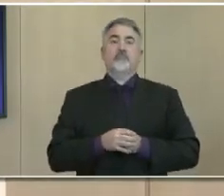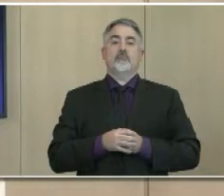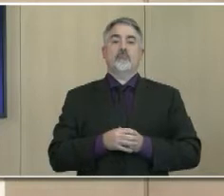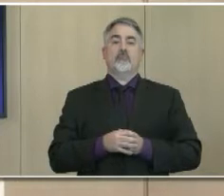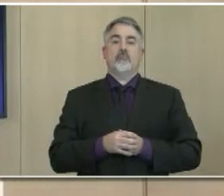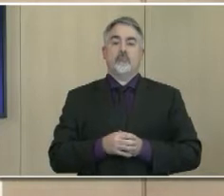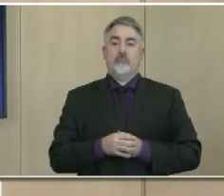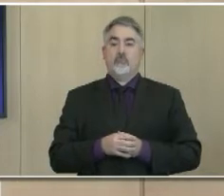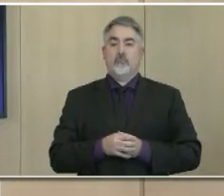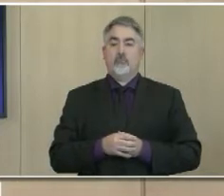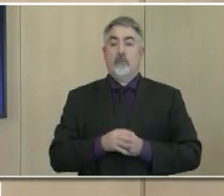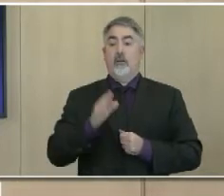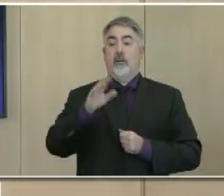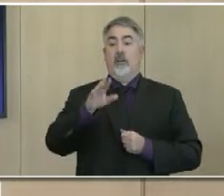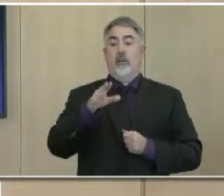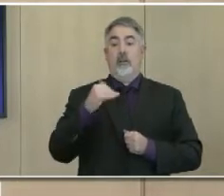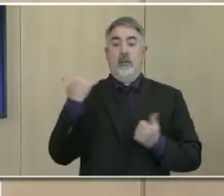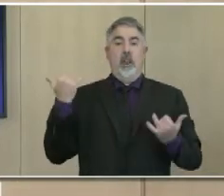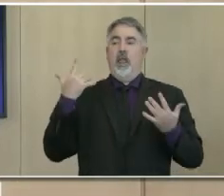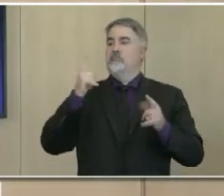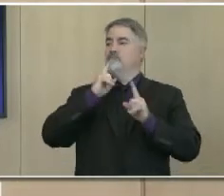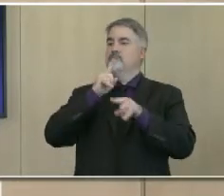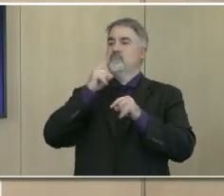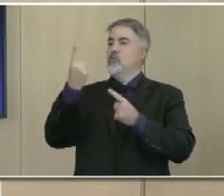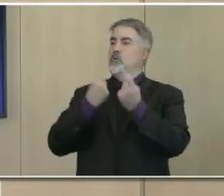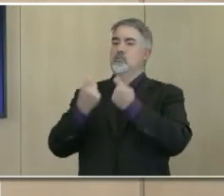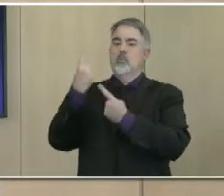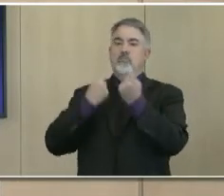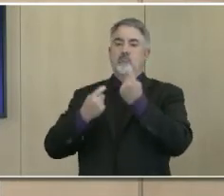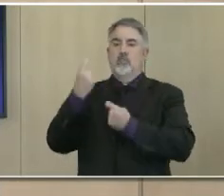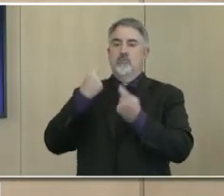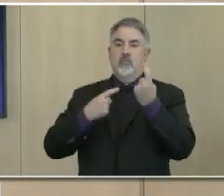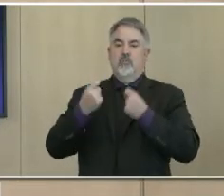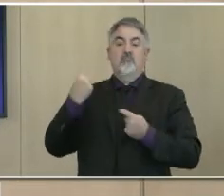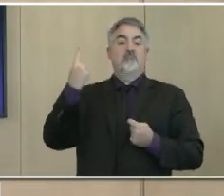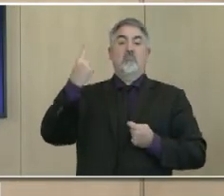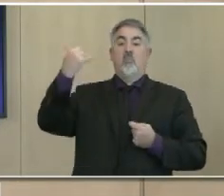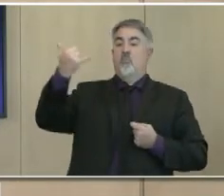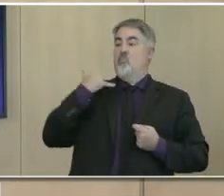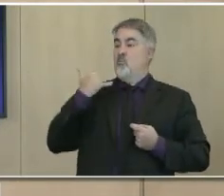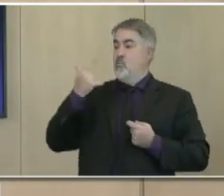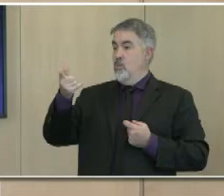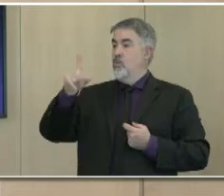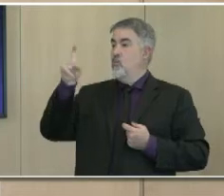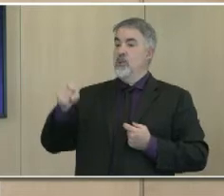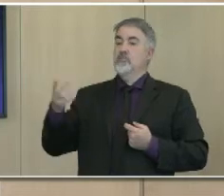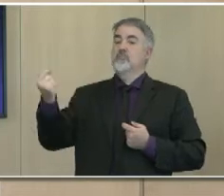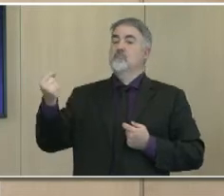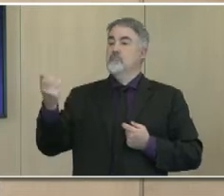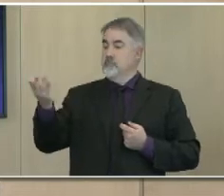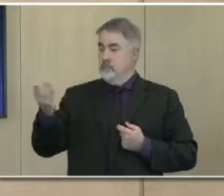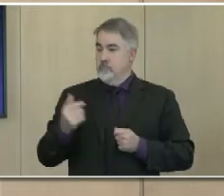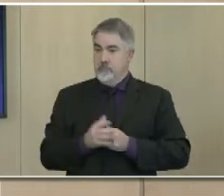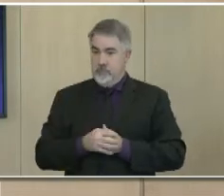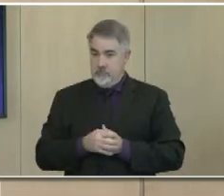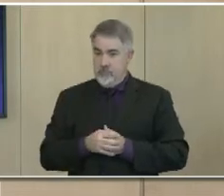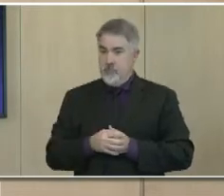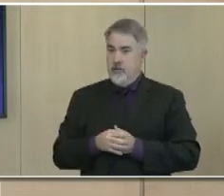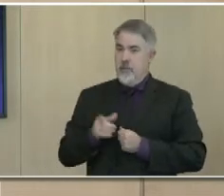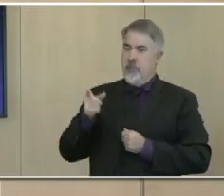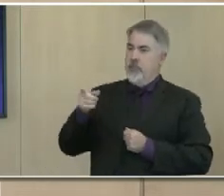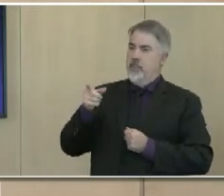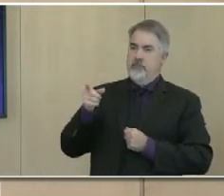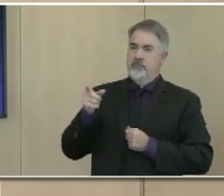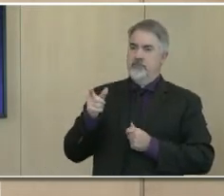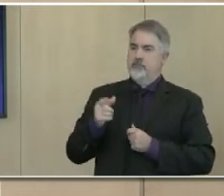Okay, we're going to get right to the questions. We only have one phone-in call today, so we'll go ahead and deal with that first, and we'll get to the text questions.